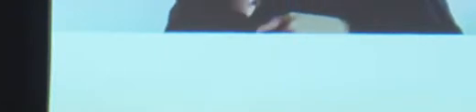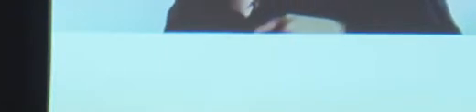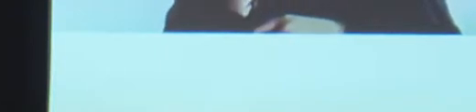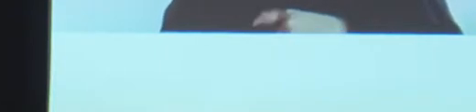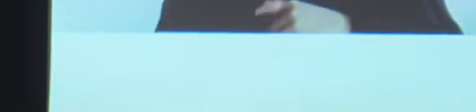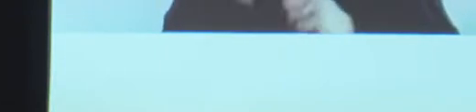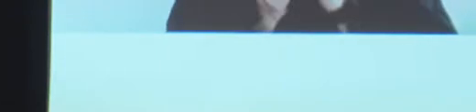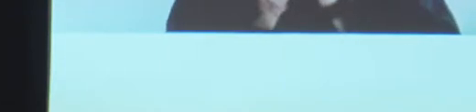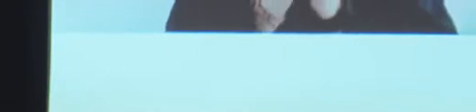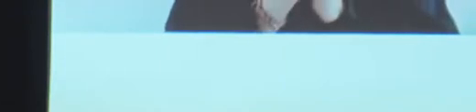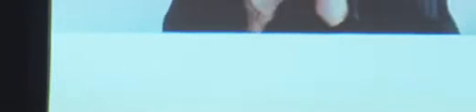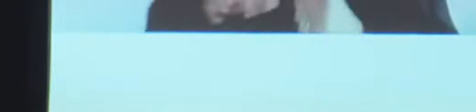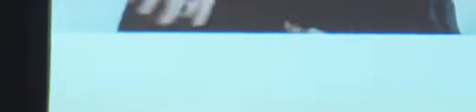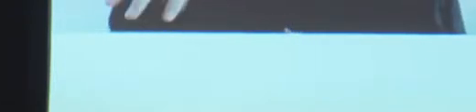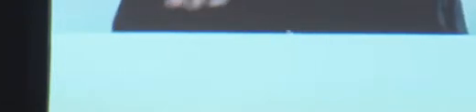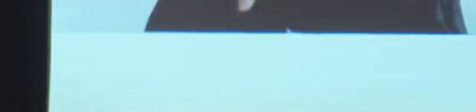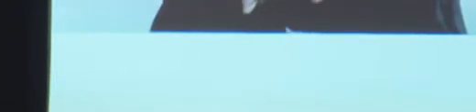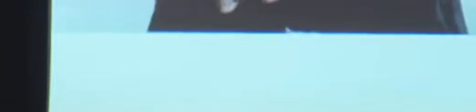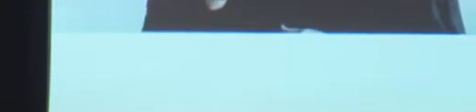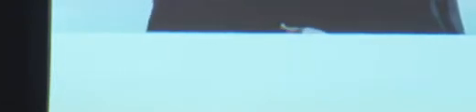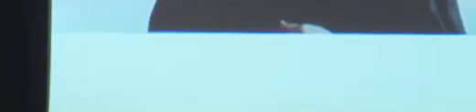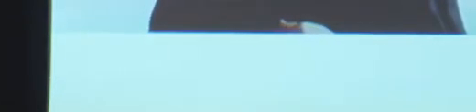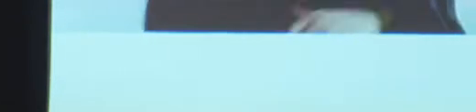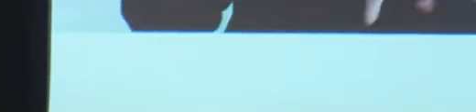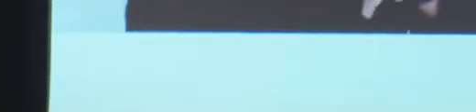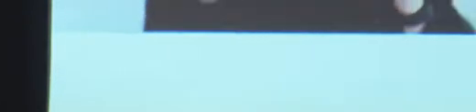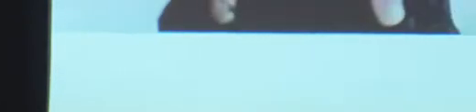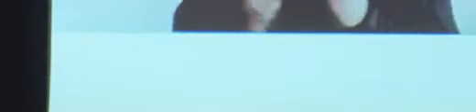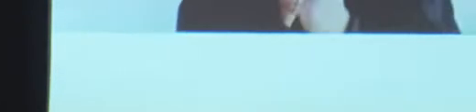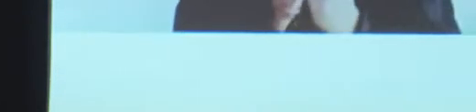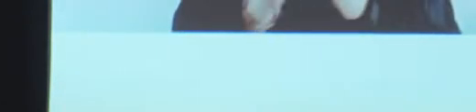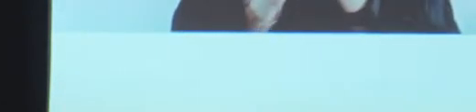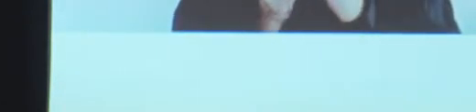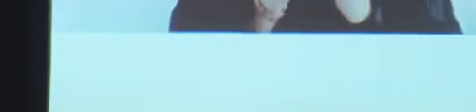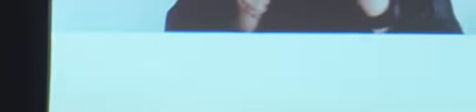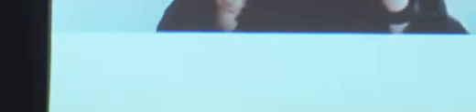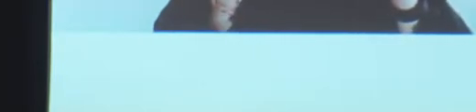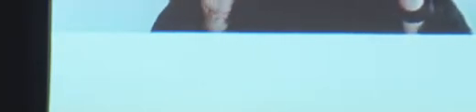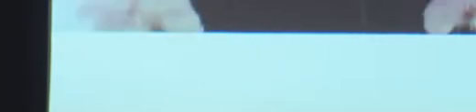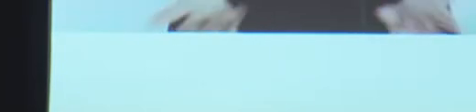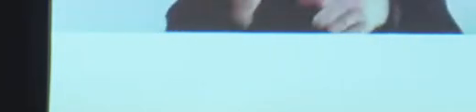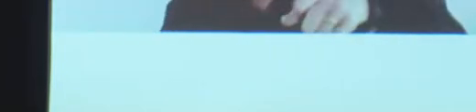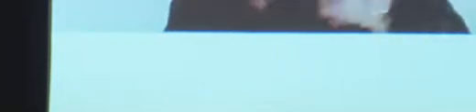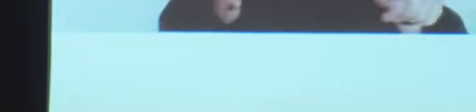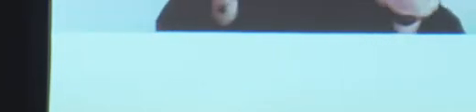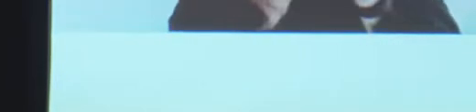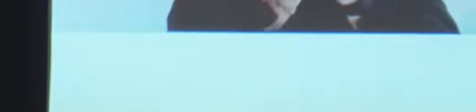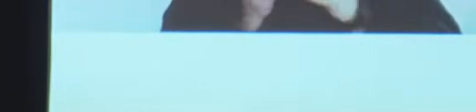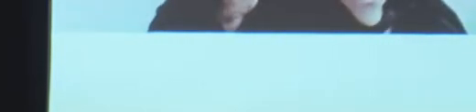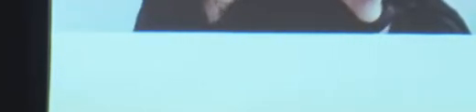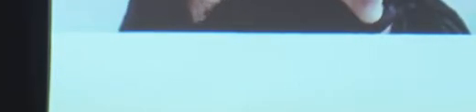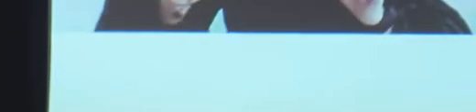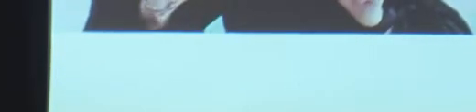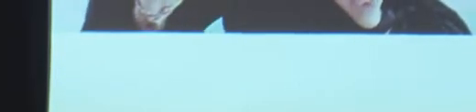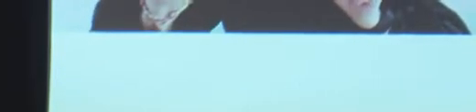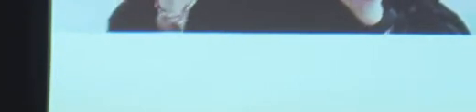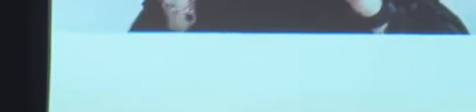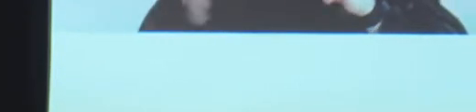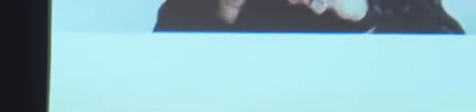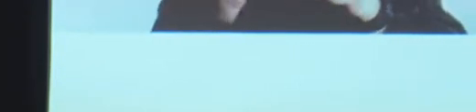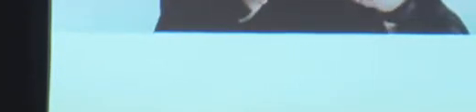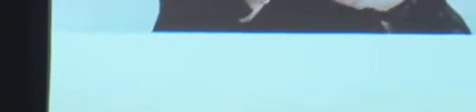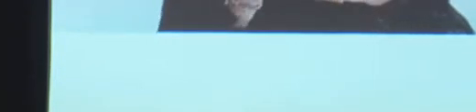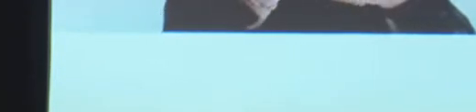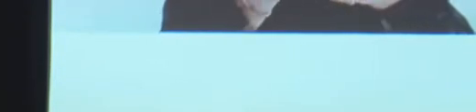and family and people that we are yet to meet so I encourage you over these three days as we have our important conversations together about